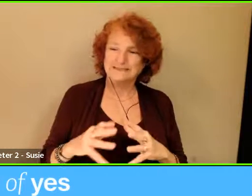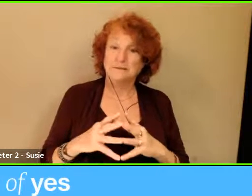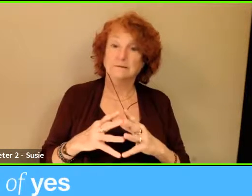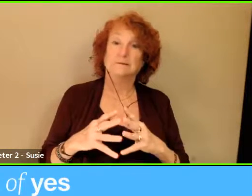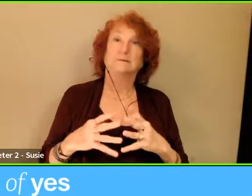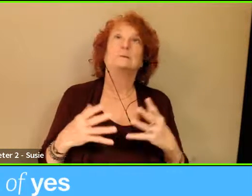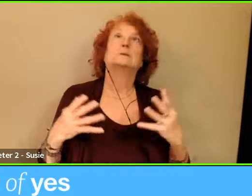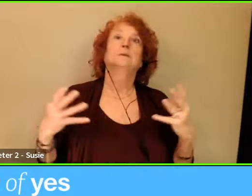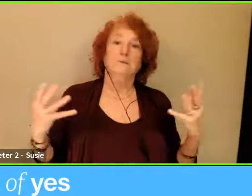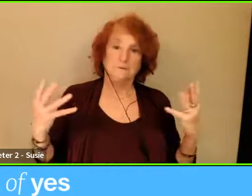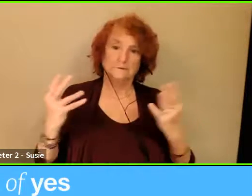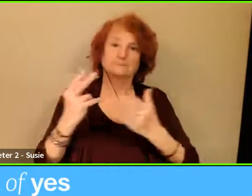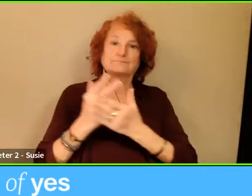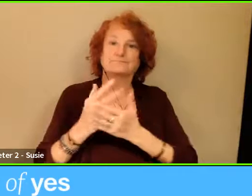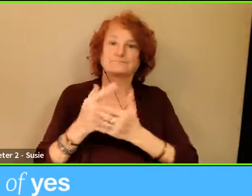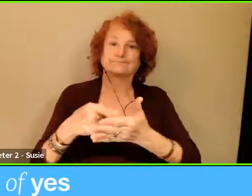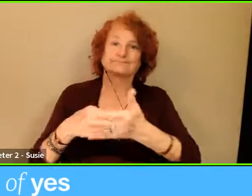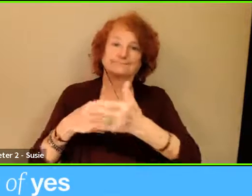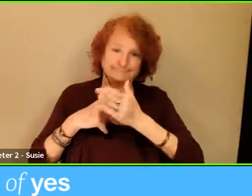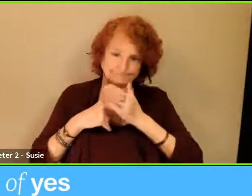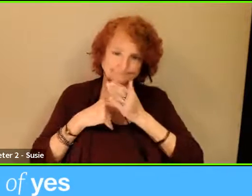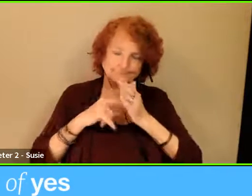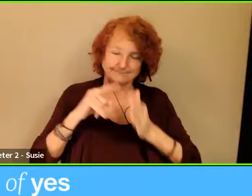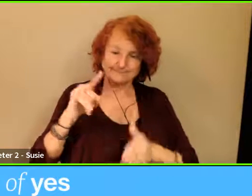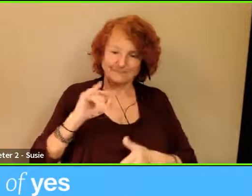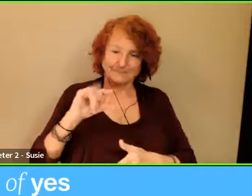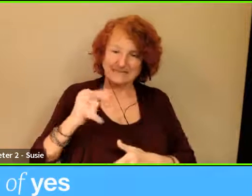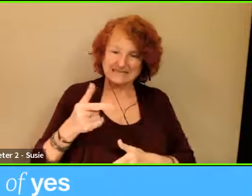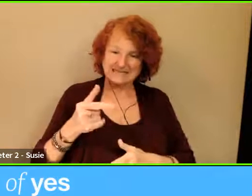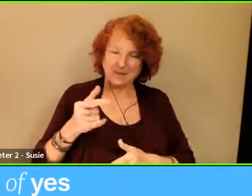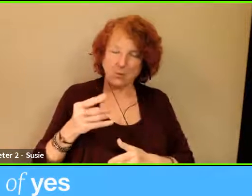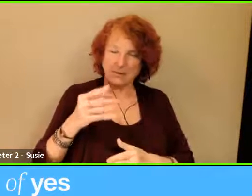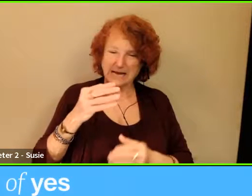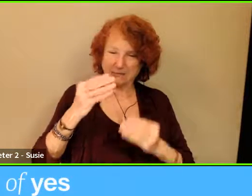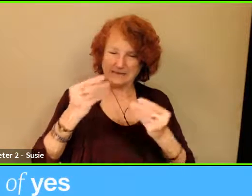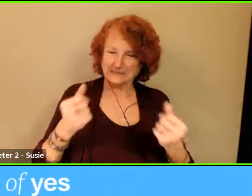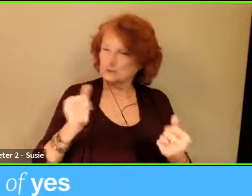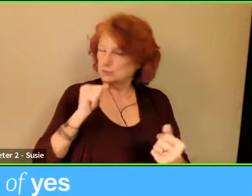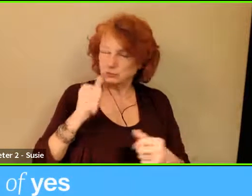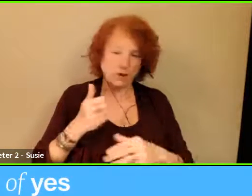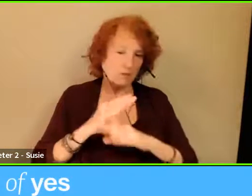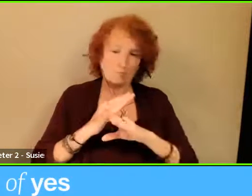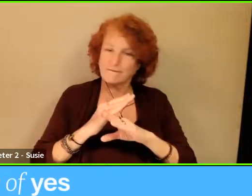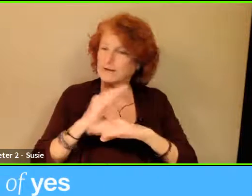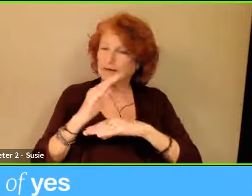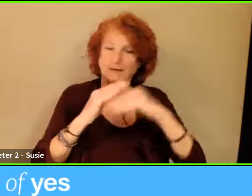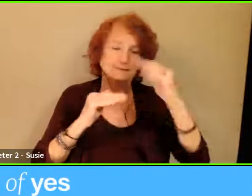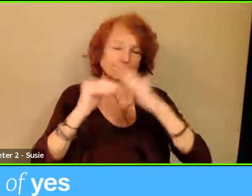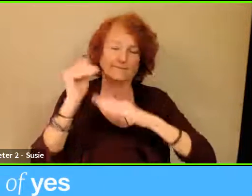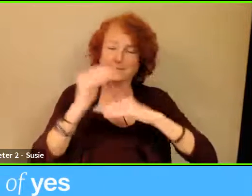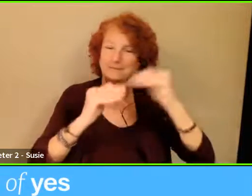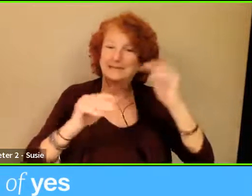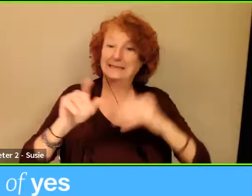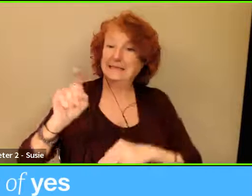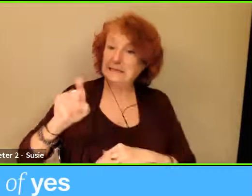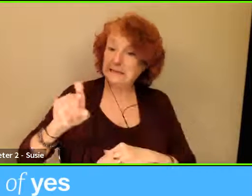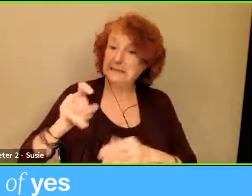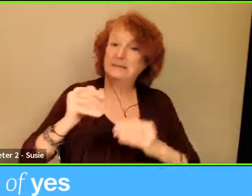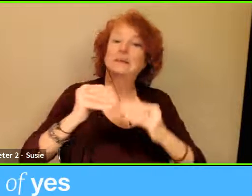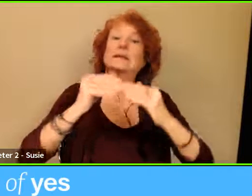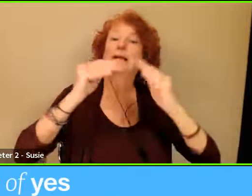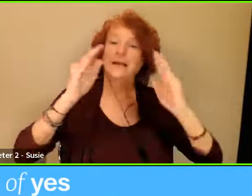requirements in the zoning resolution don't prevent us from building housing that's necessary in order